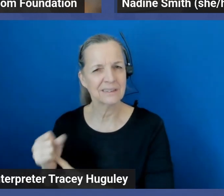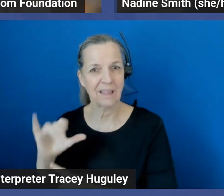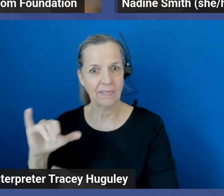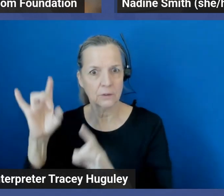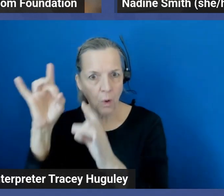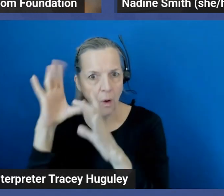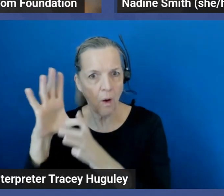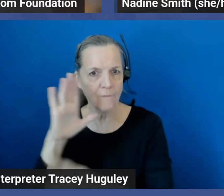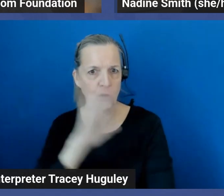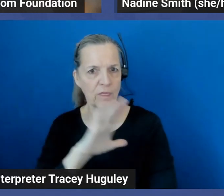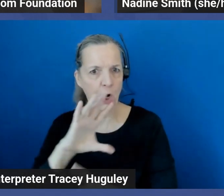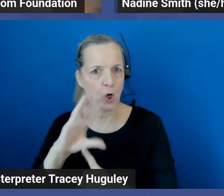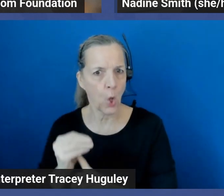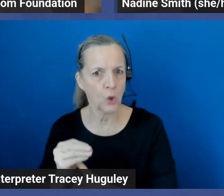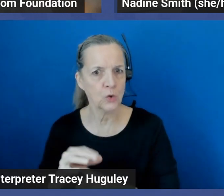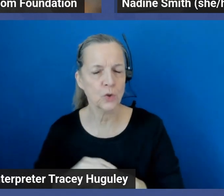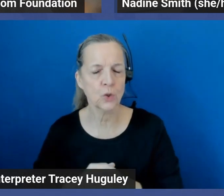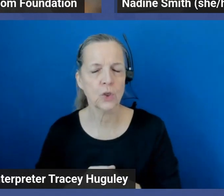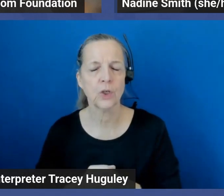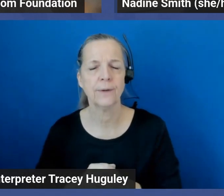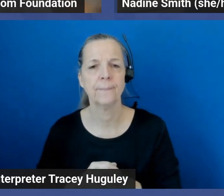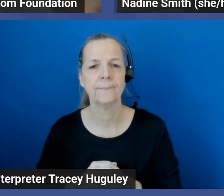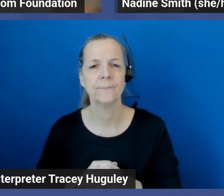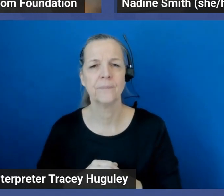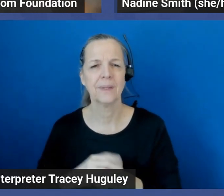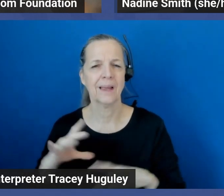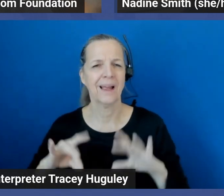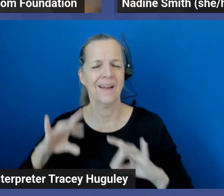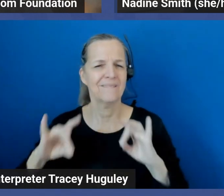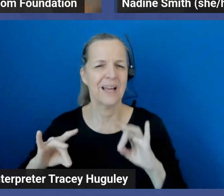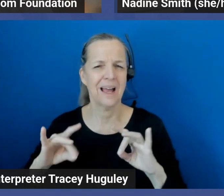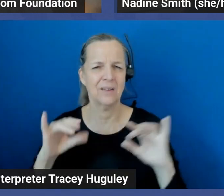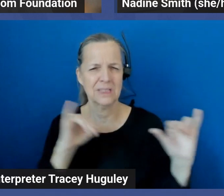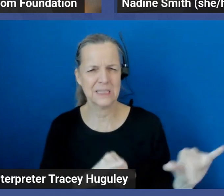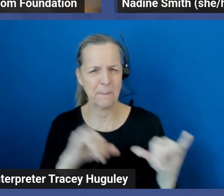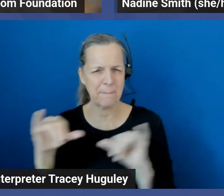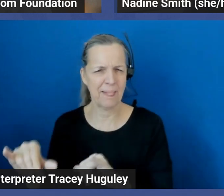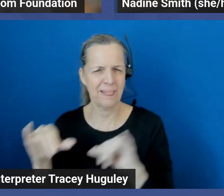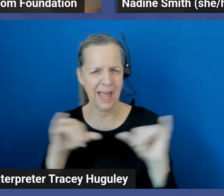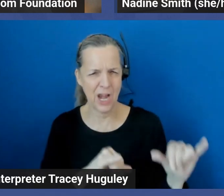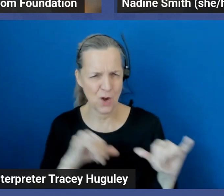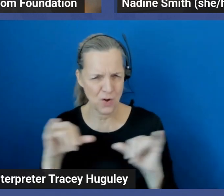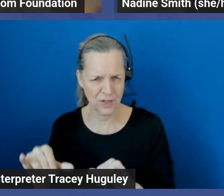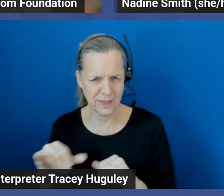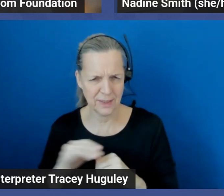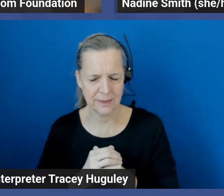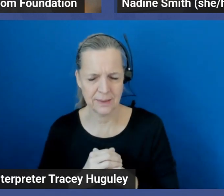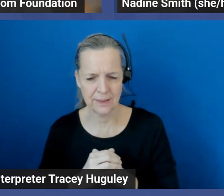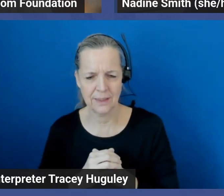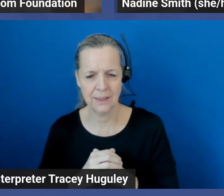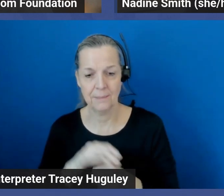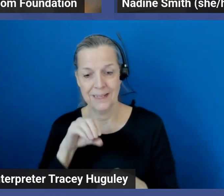catastrophic. And I found so many similarities. But in this